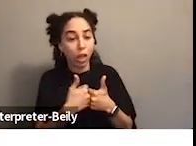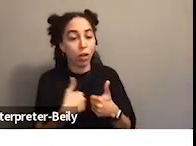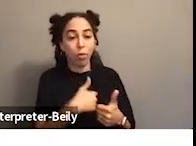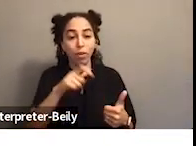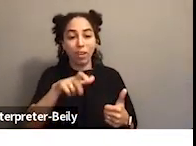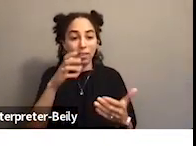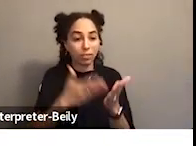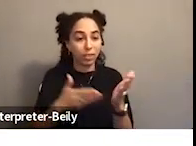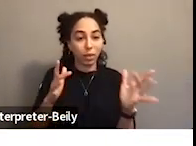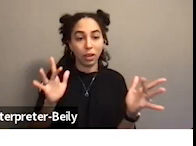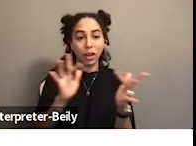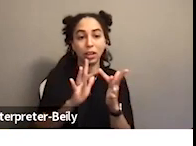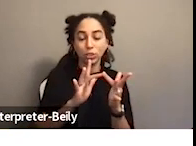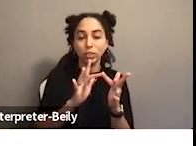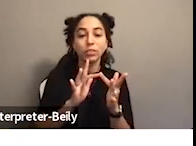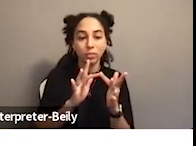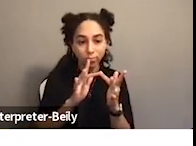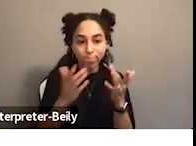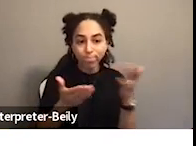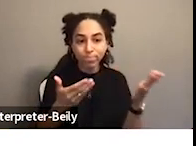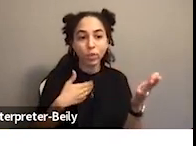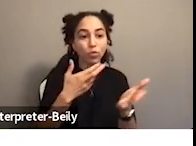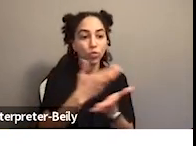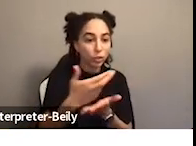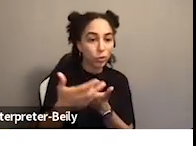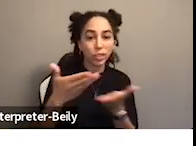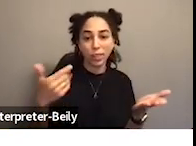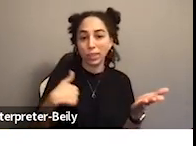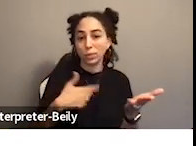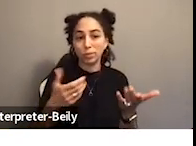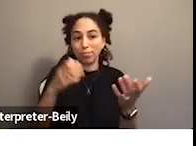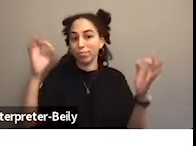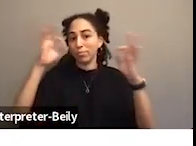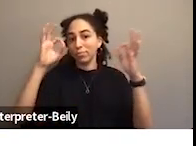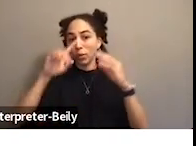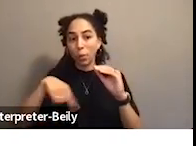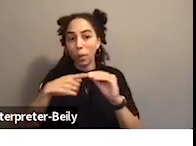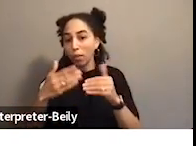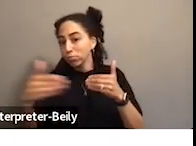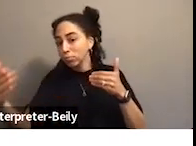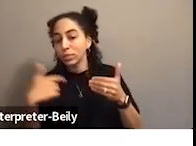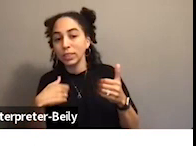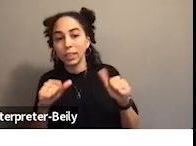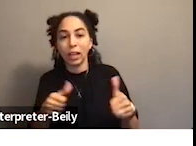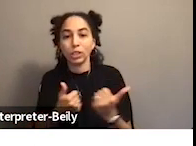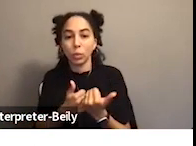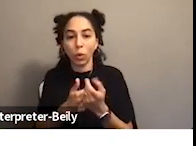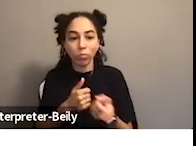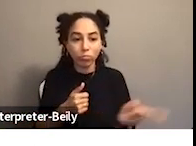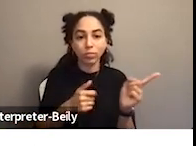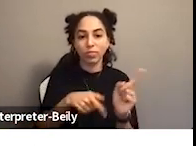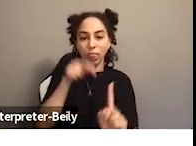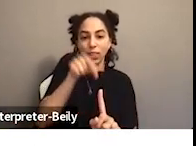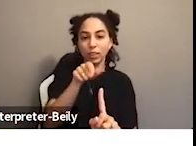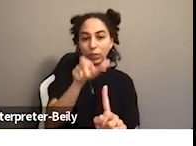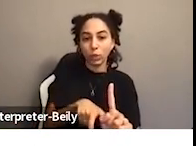some connections to resources and things we may not be aware of in order to help support this individual.